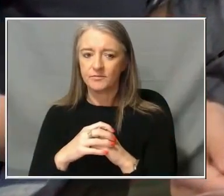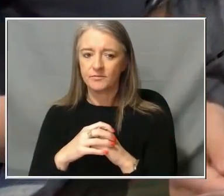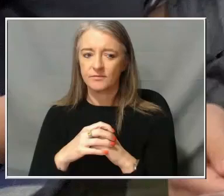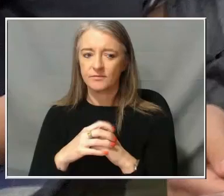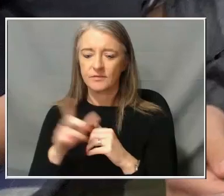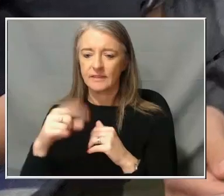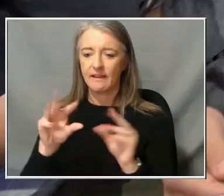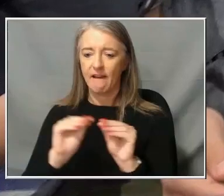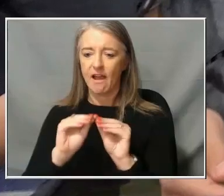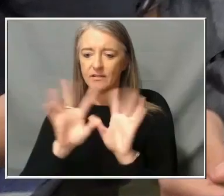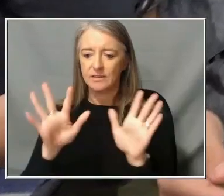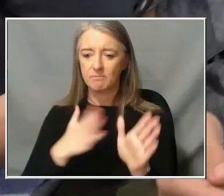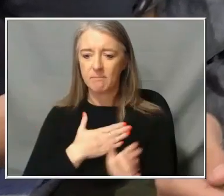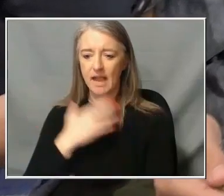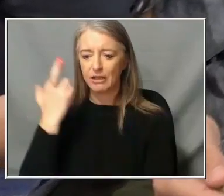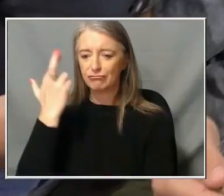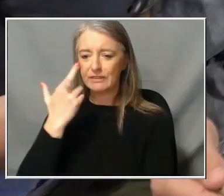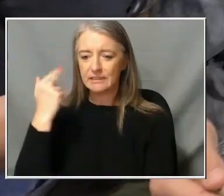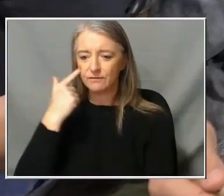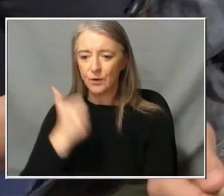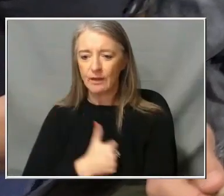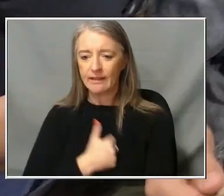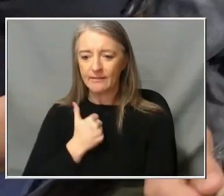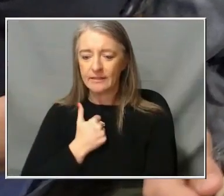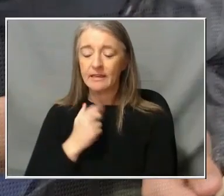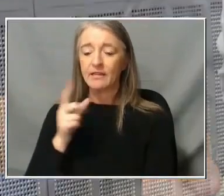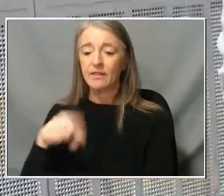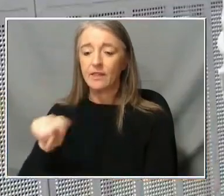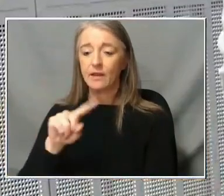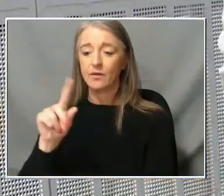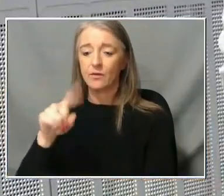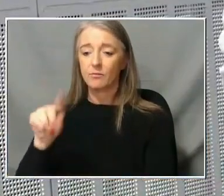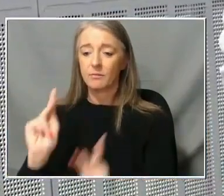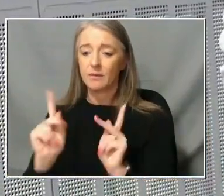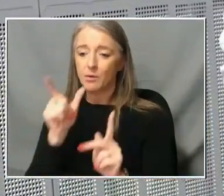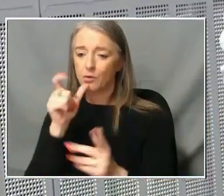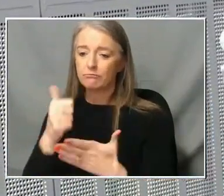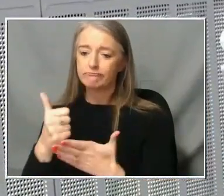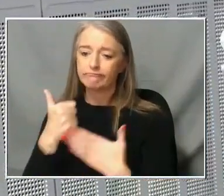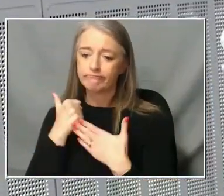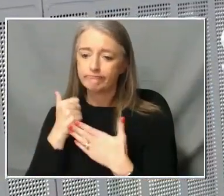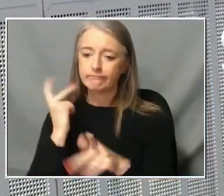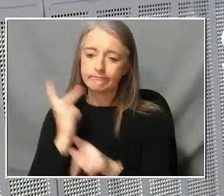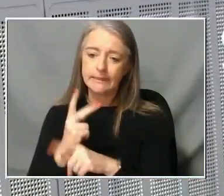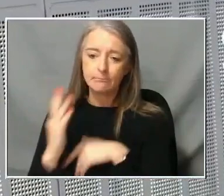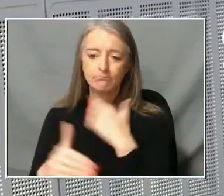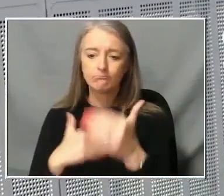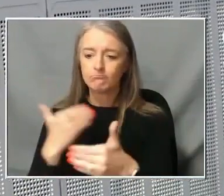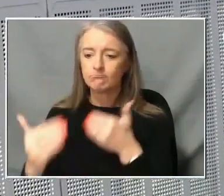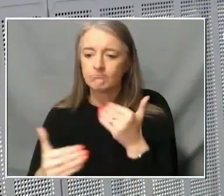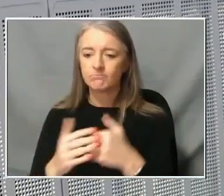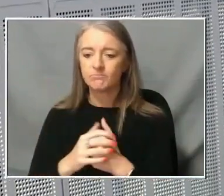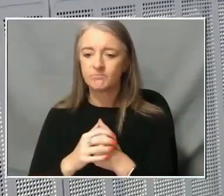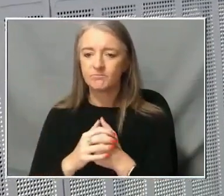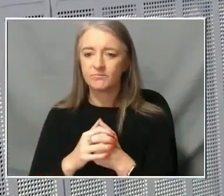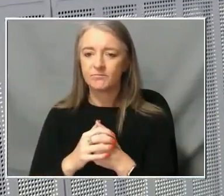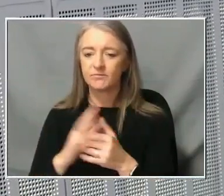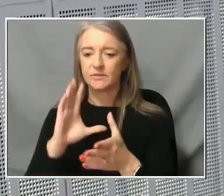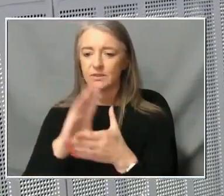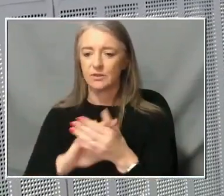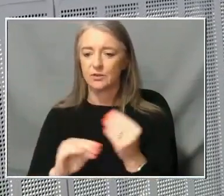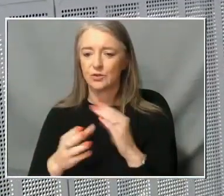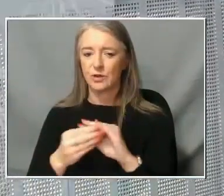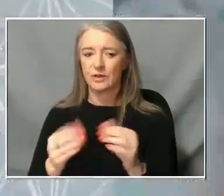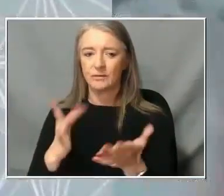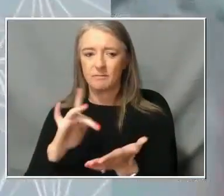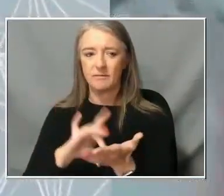they're obviously my reason. They were the ones that kept me going, and there's a story with my middle,